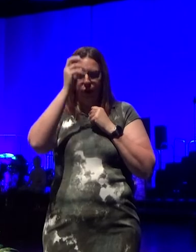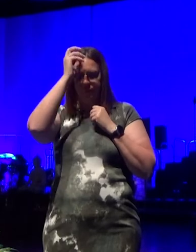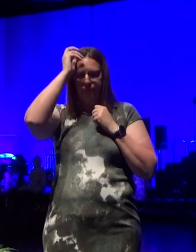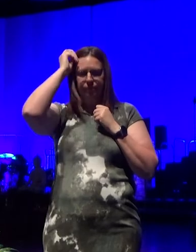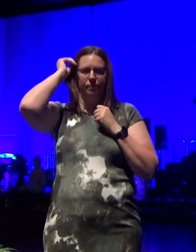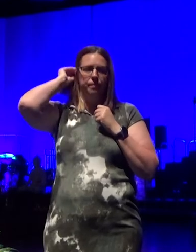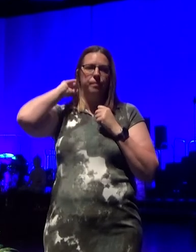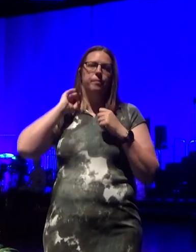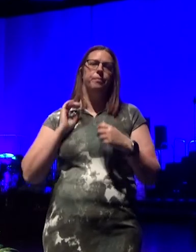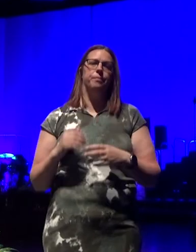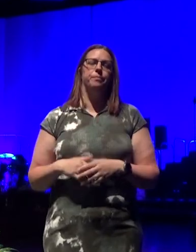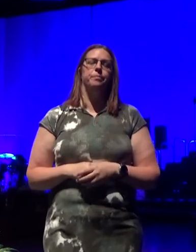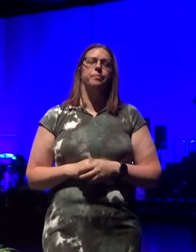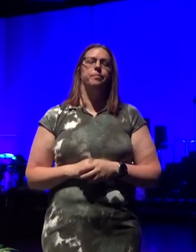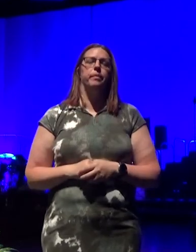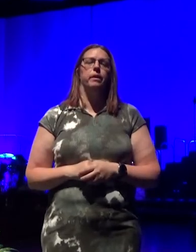us.